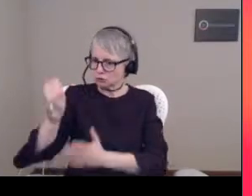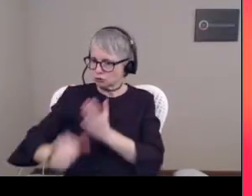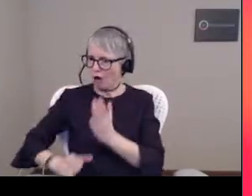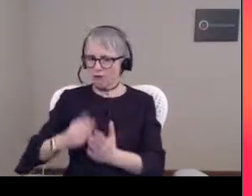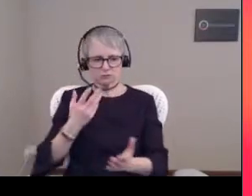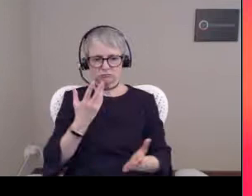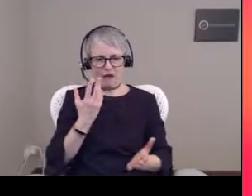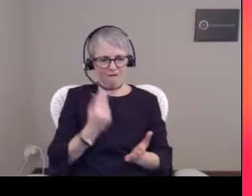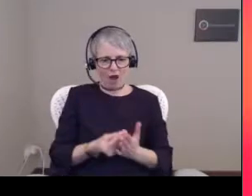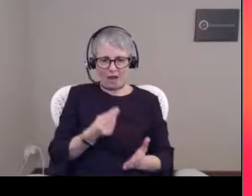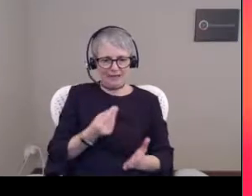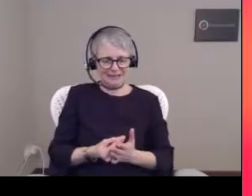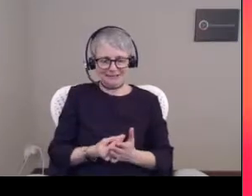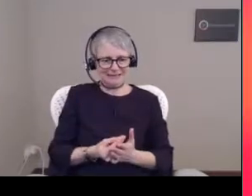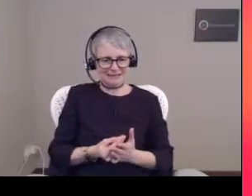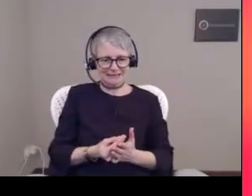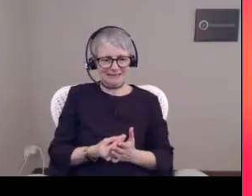officer and end up as a CFO?